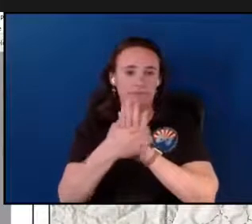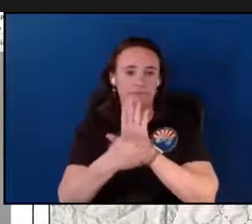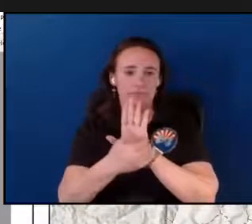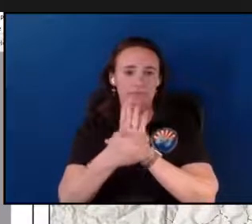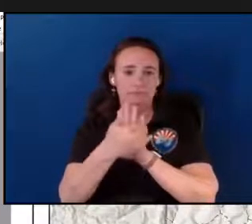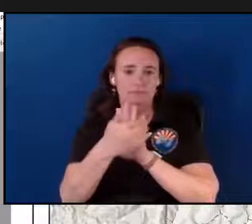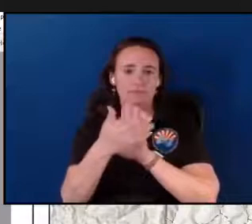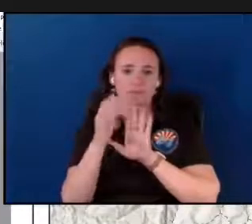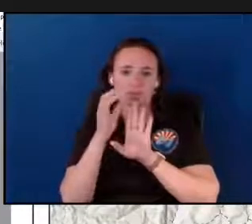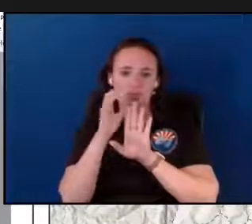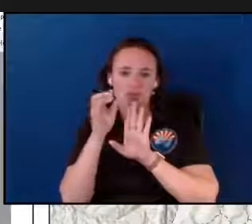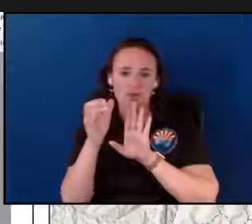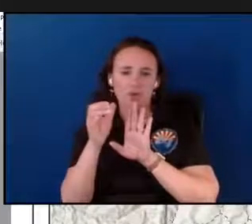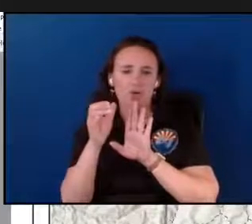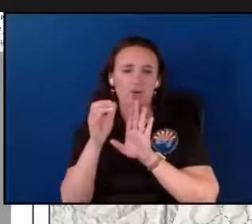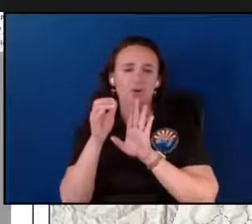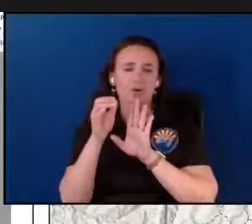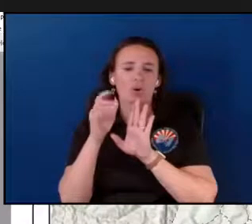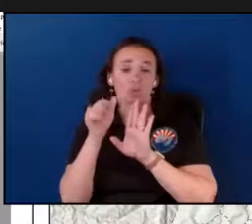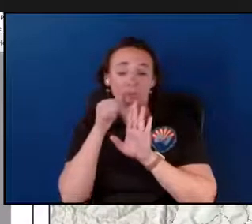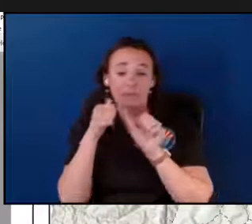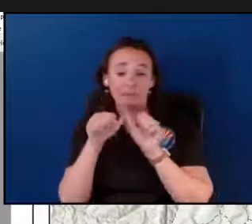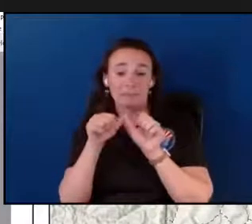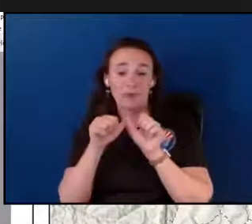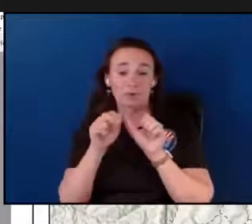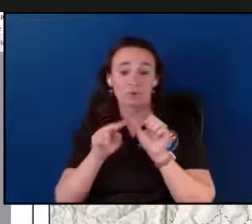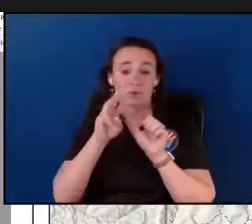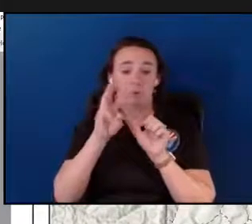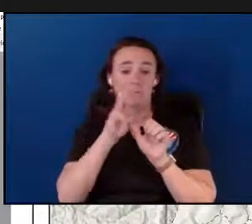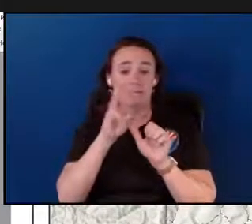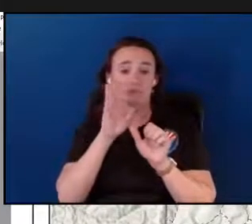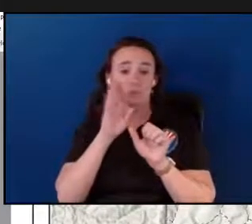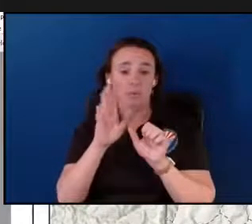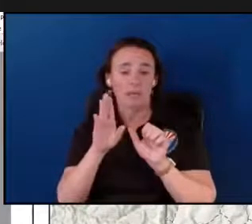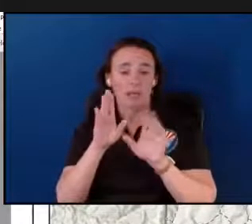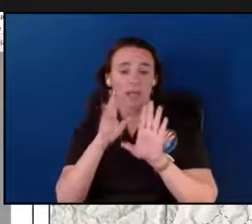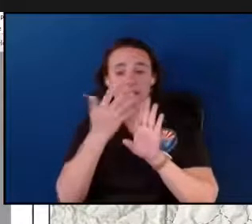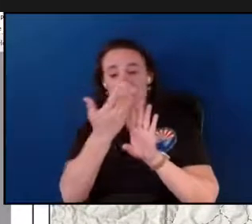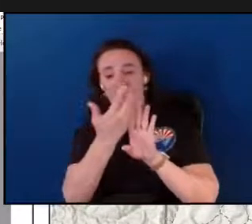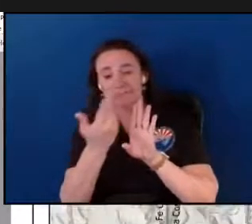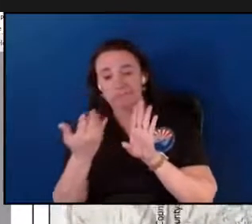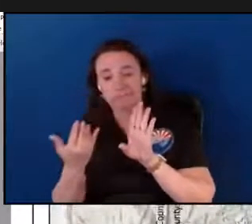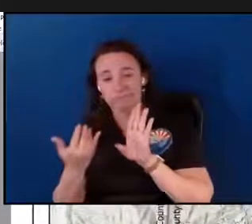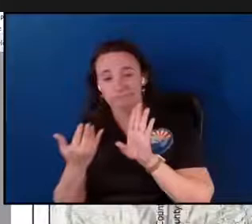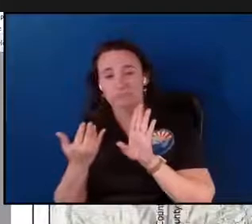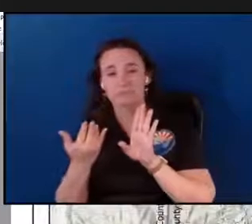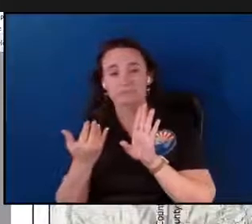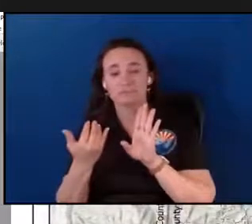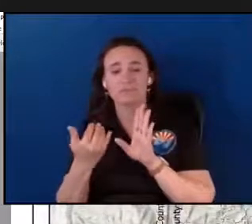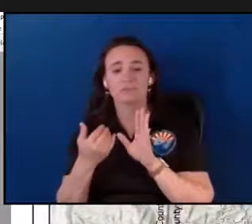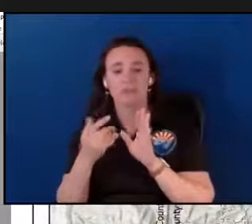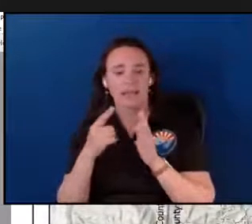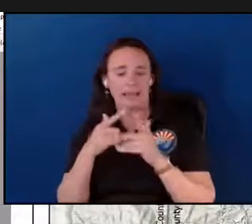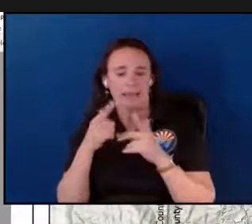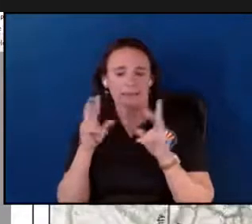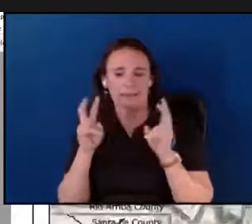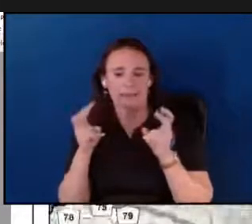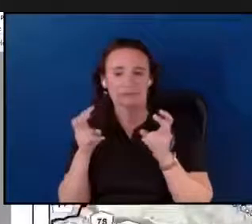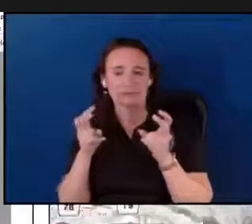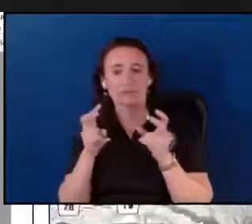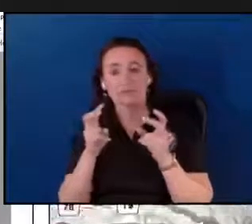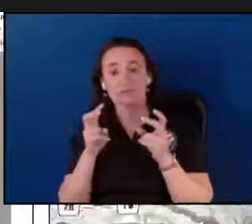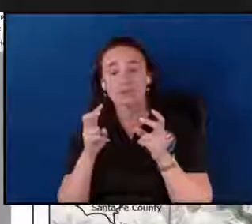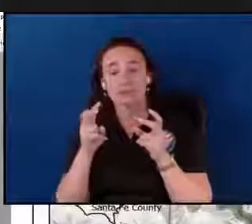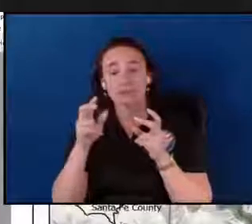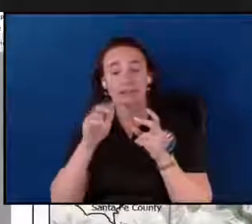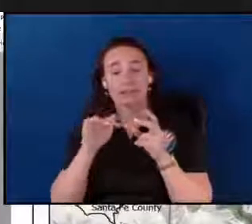growth. Remember that northwest wind will help push some of that back into itself, so it has to fight to get out. As we get up into the wilderness